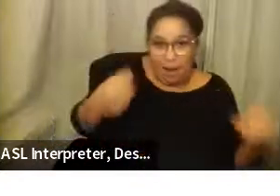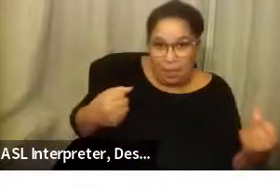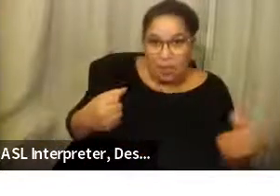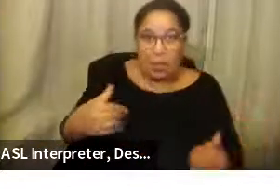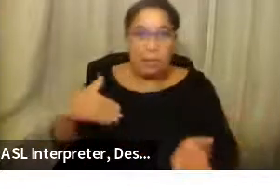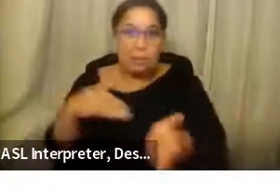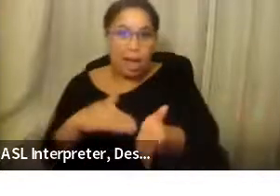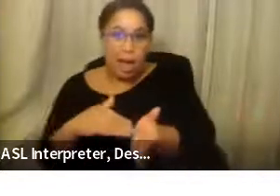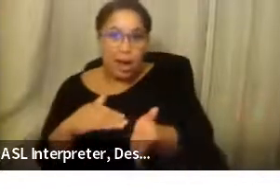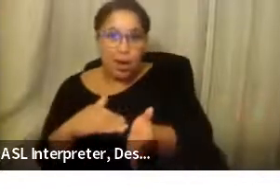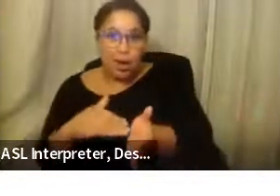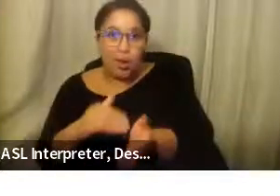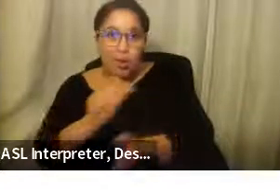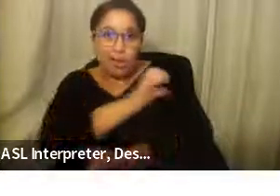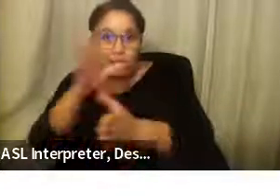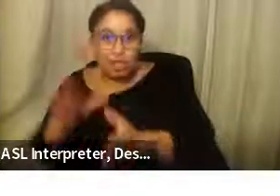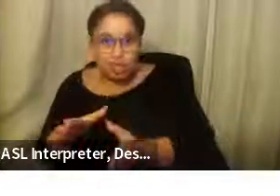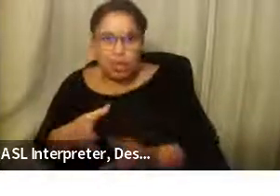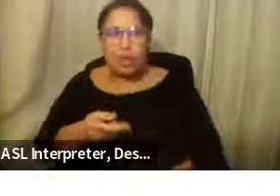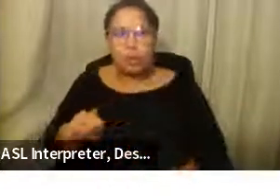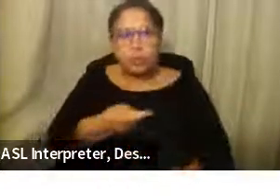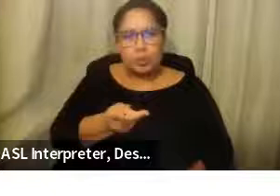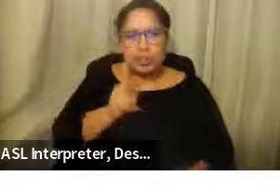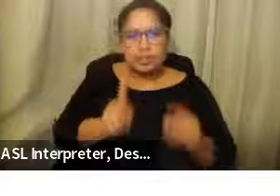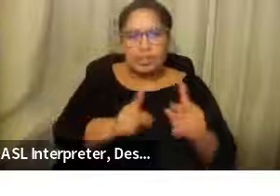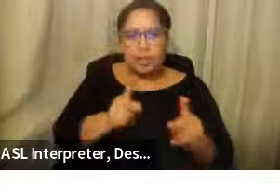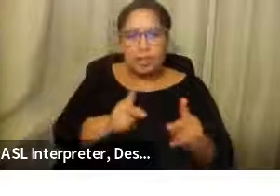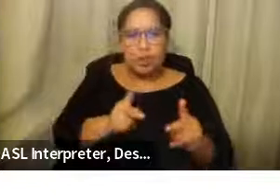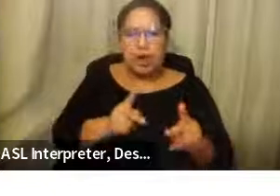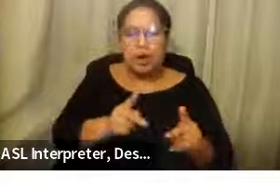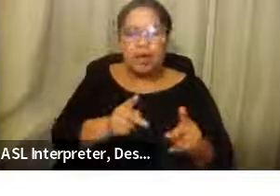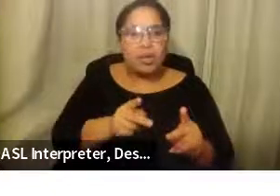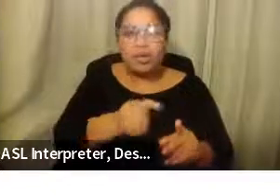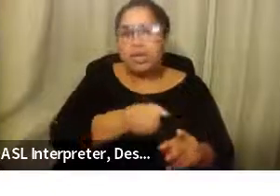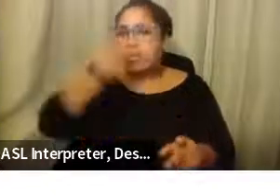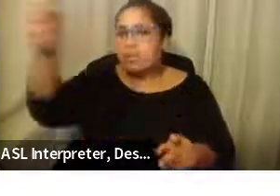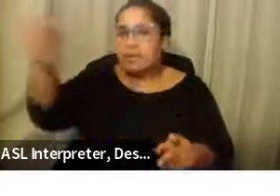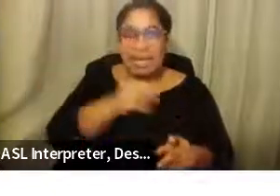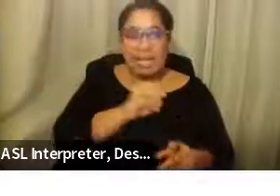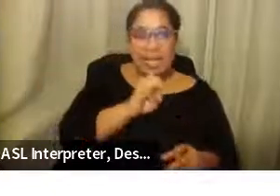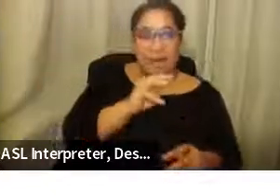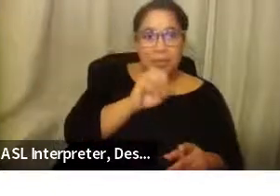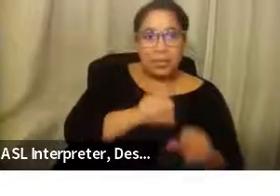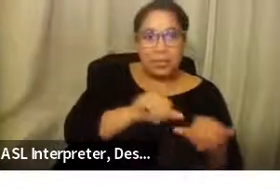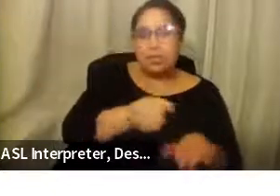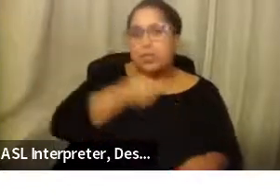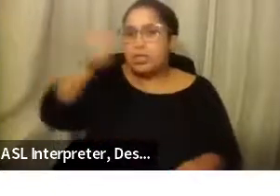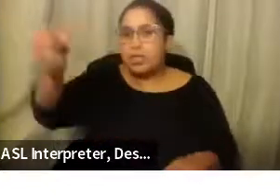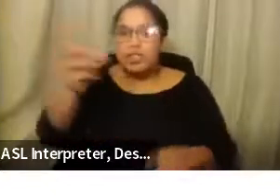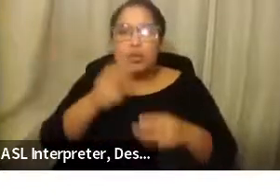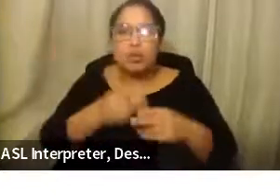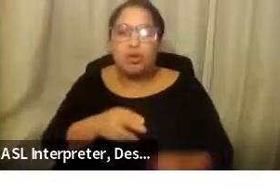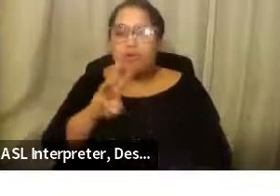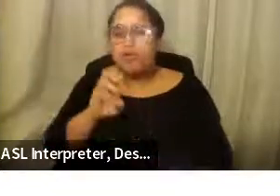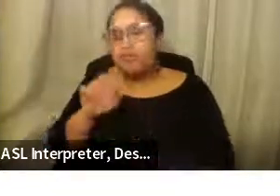I think they can really take some of the people out of the EMS system and get them into wraparound